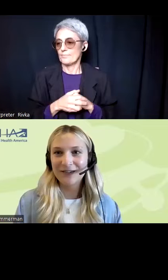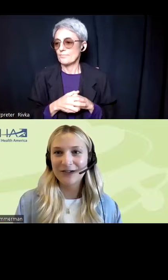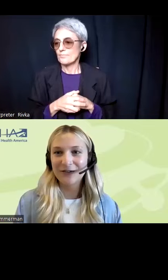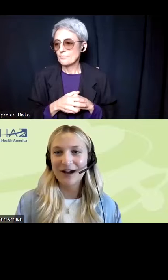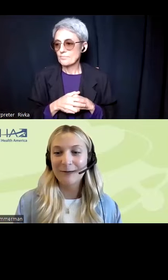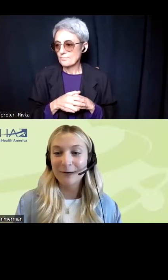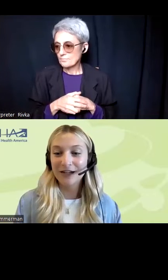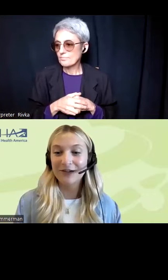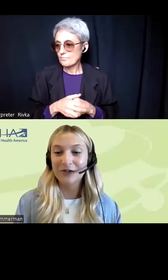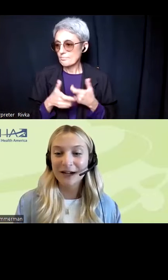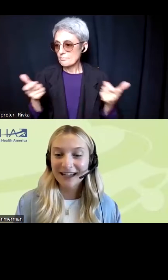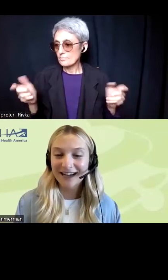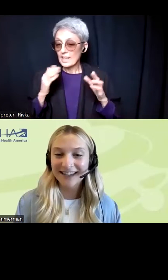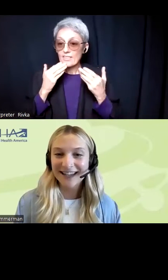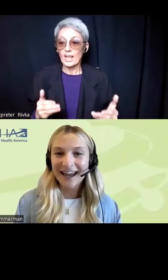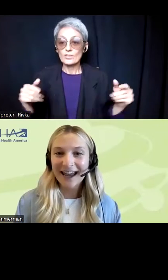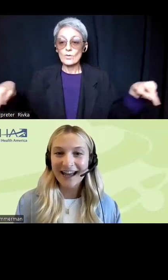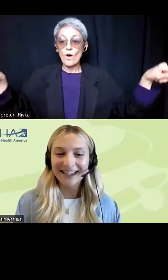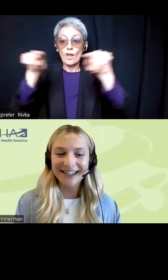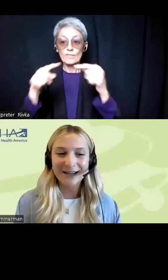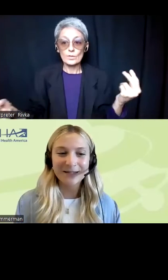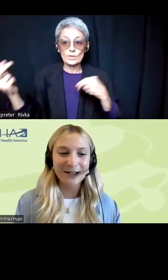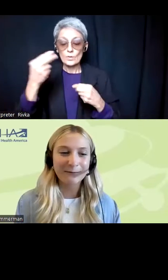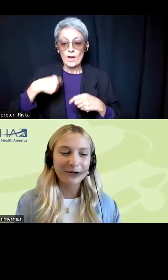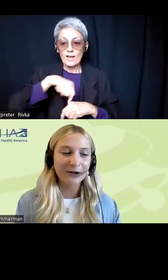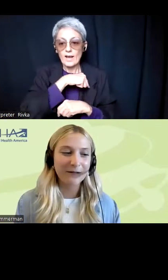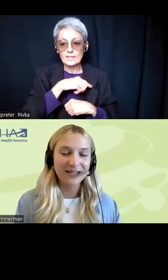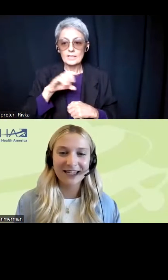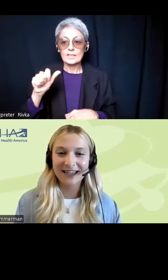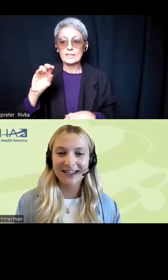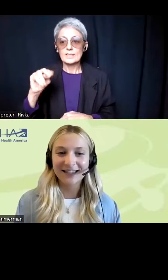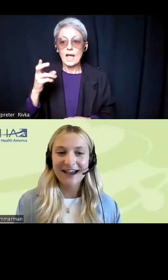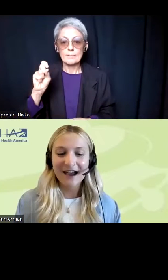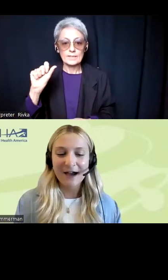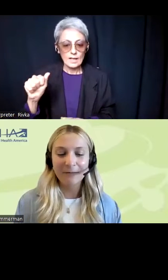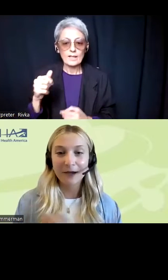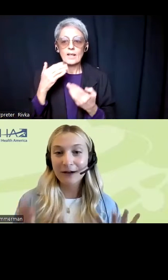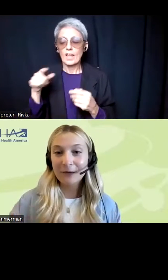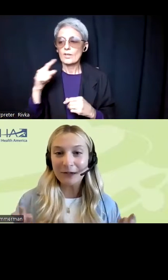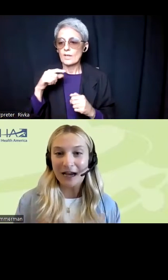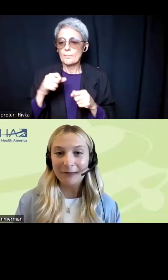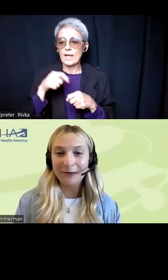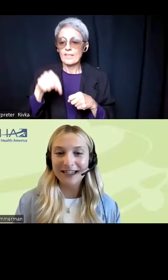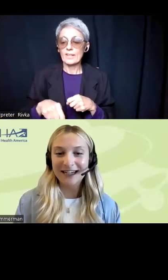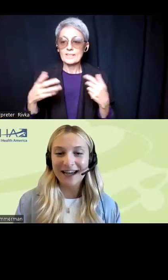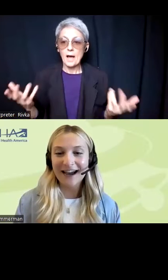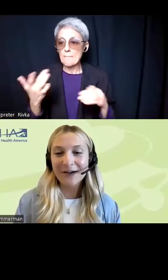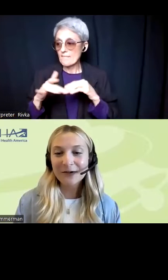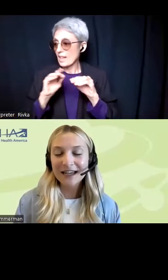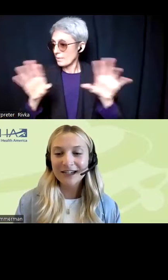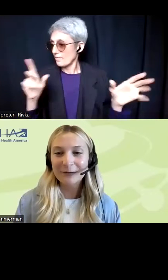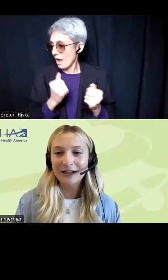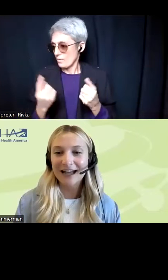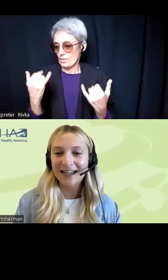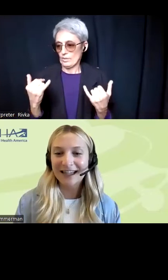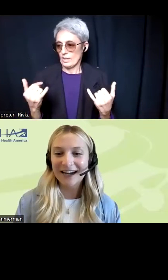thank you to everyone here joining us, and to SAMHSA for making this available to everyone today. I will